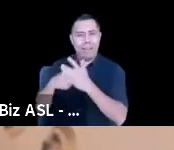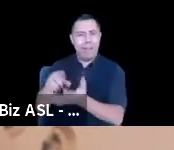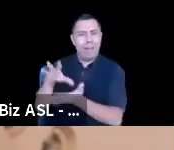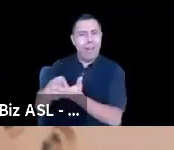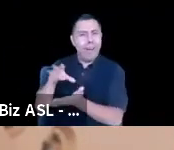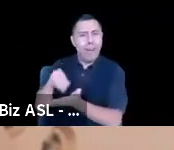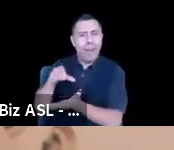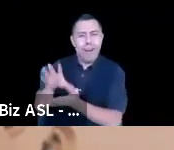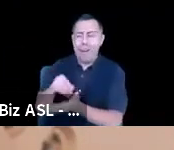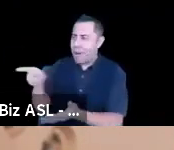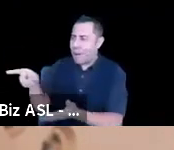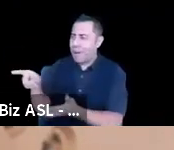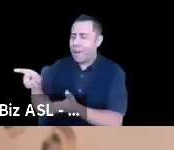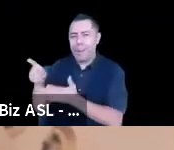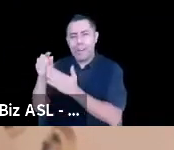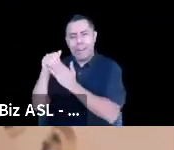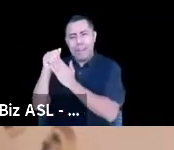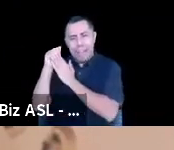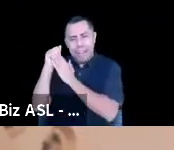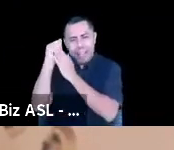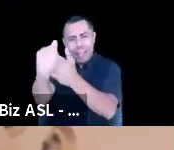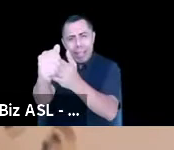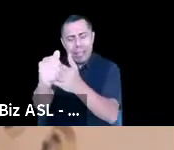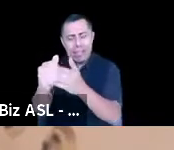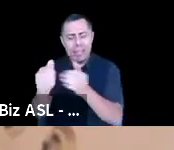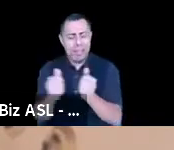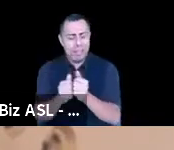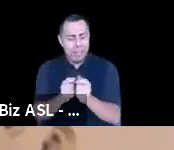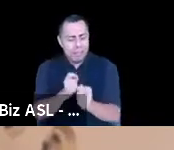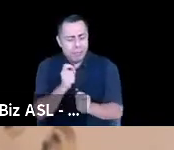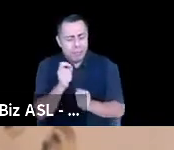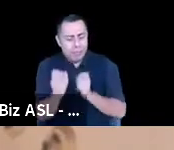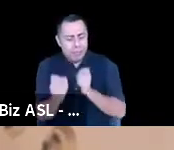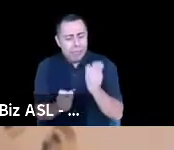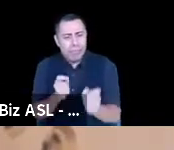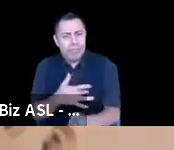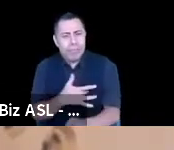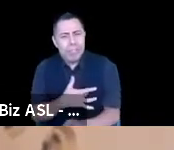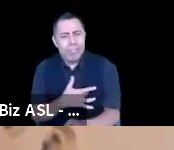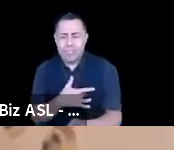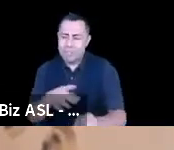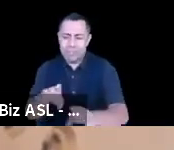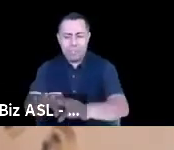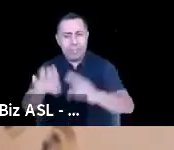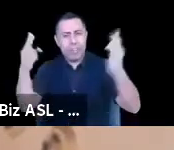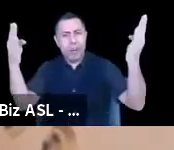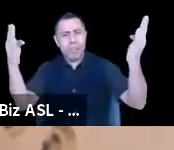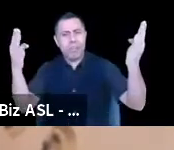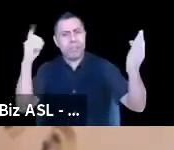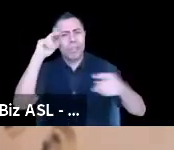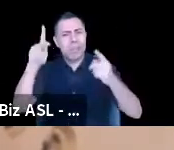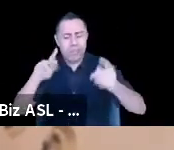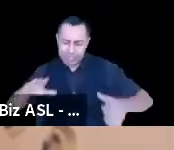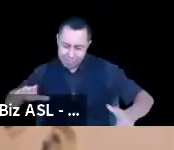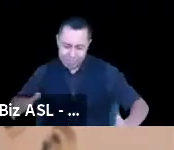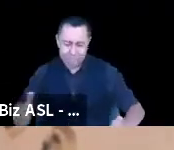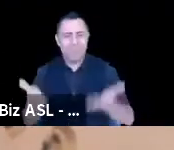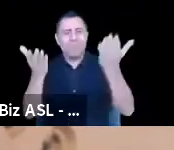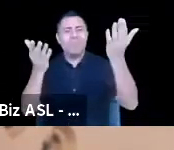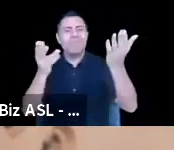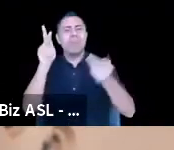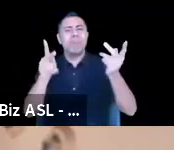a generous place that holds doors open and lifts people up and pushes issues into a new